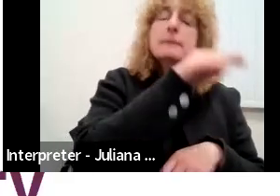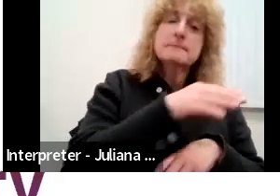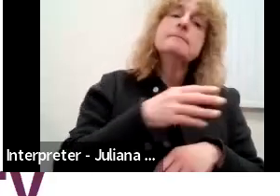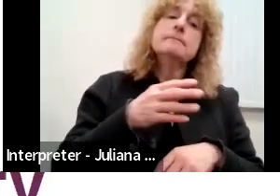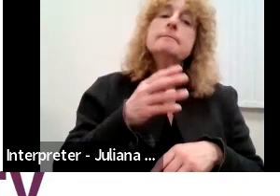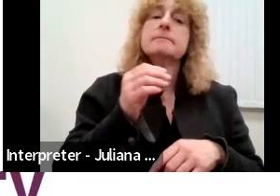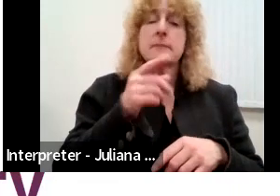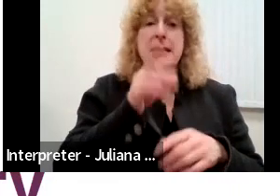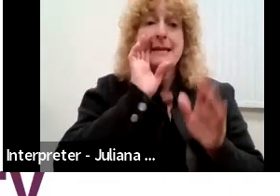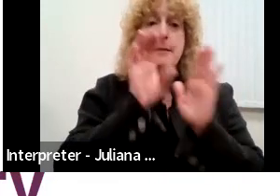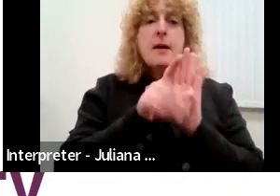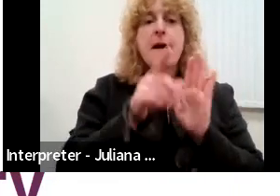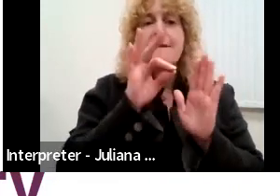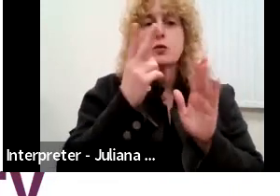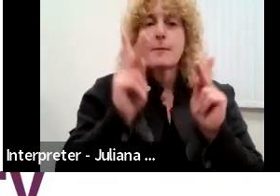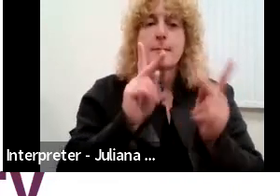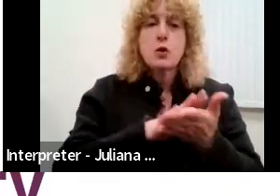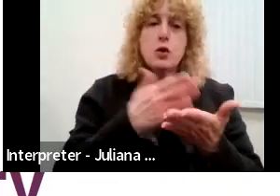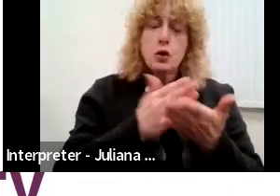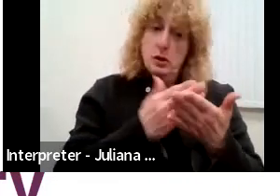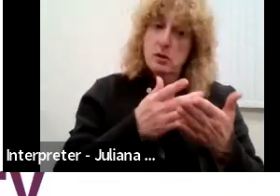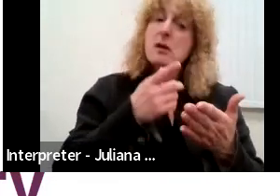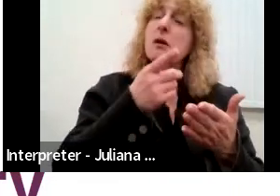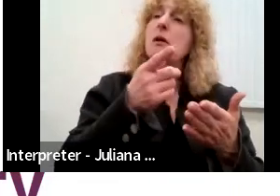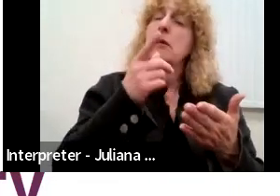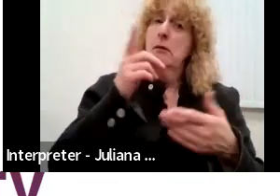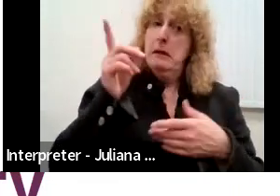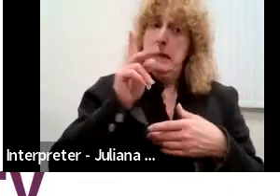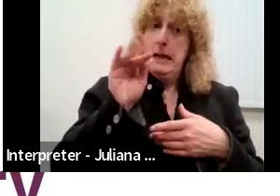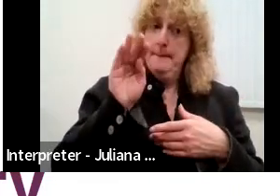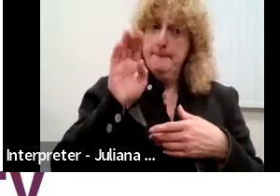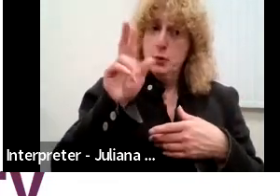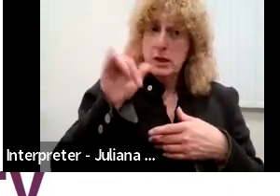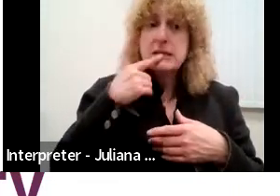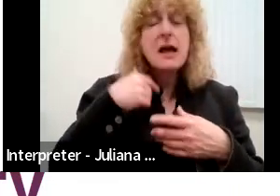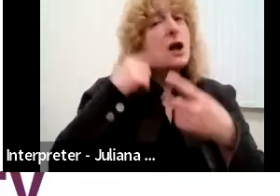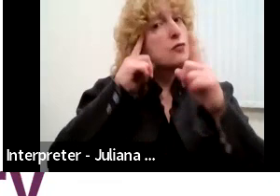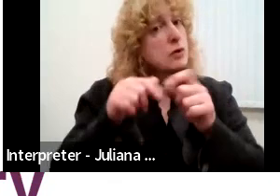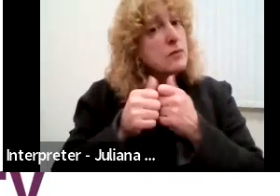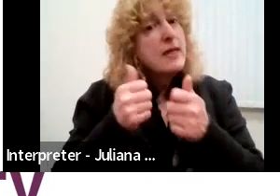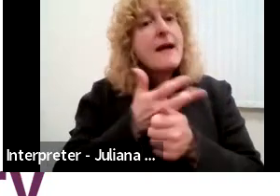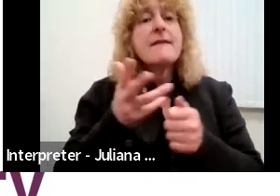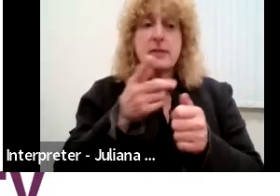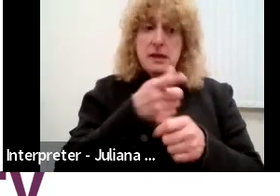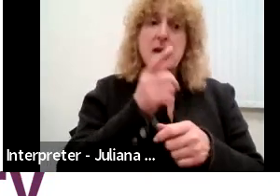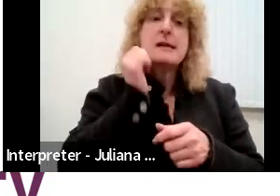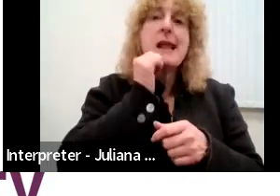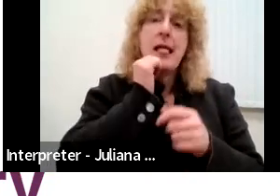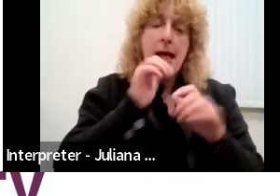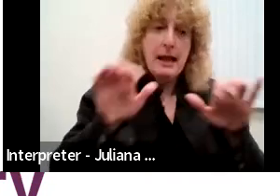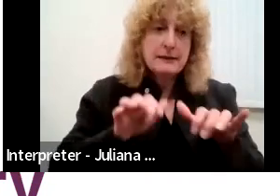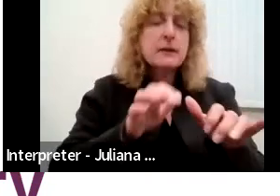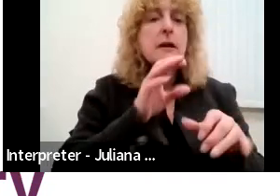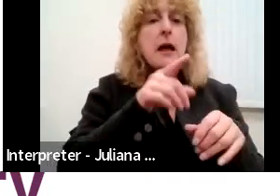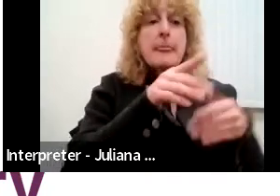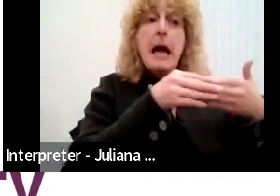Katie says that guide does look really helpful. And Kimberly says, I agree with everything with the daily activities.